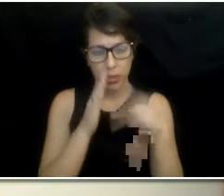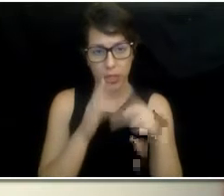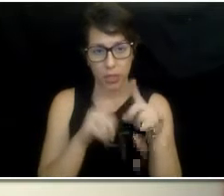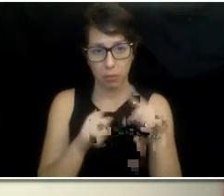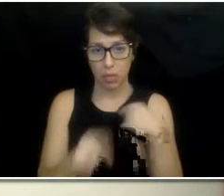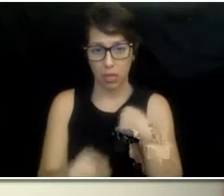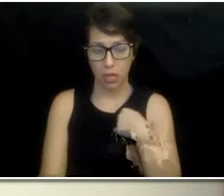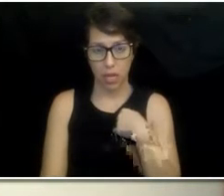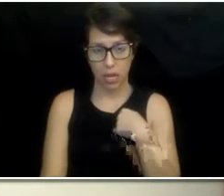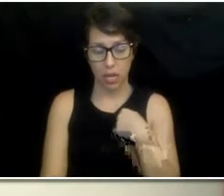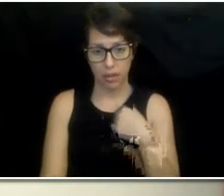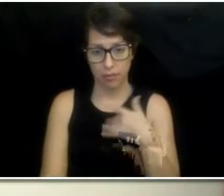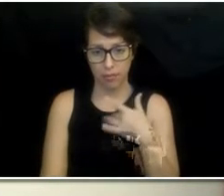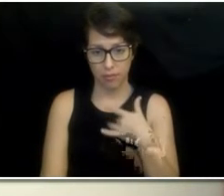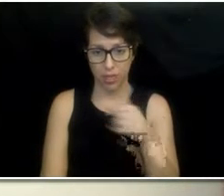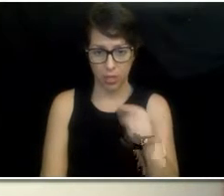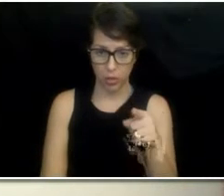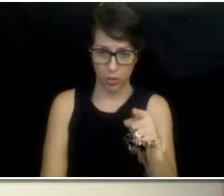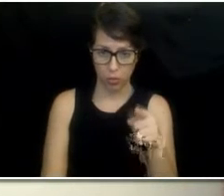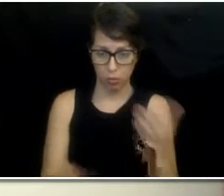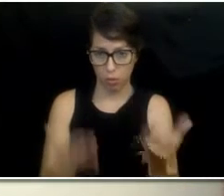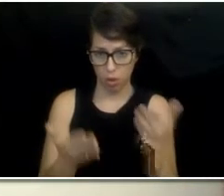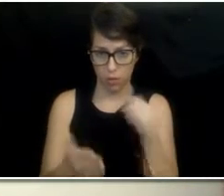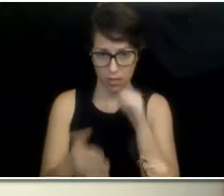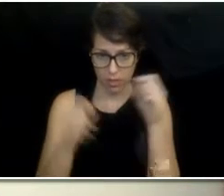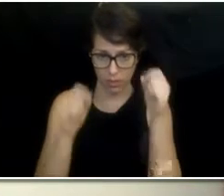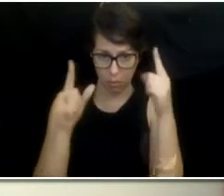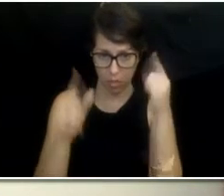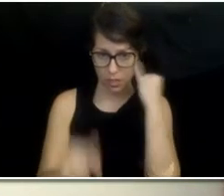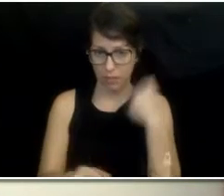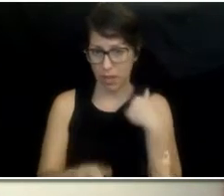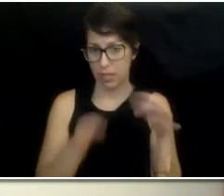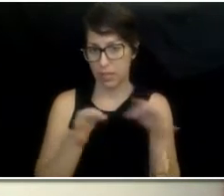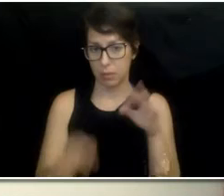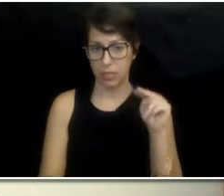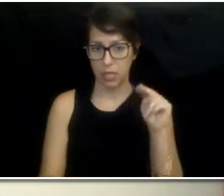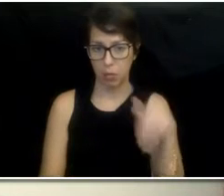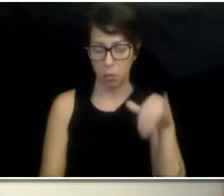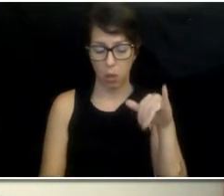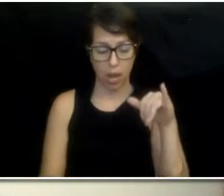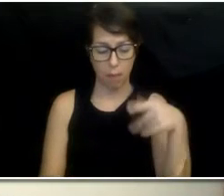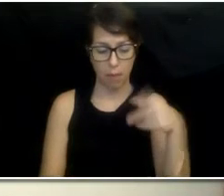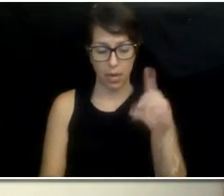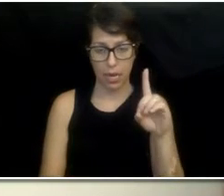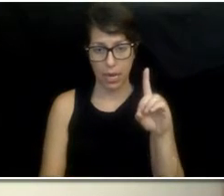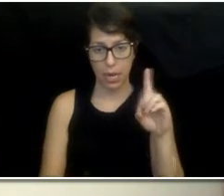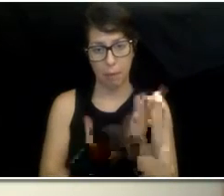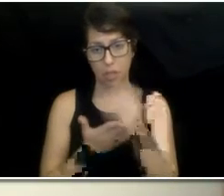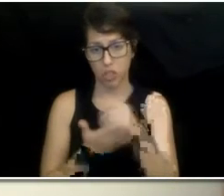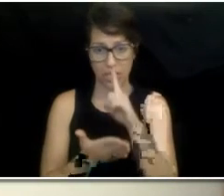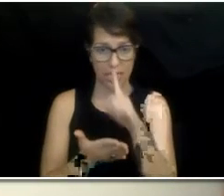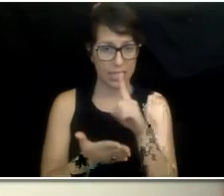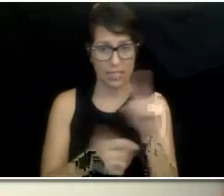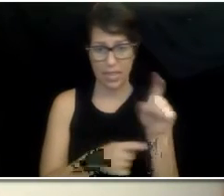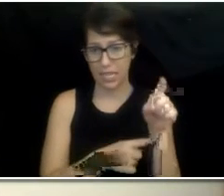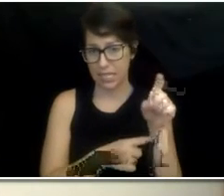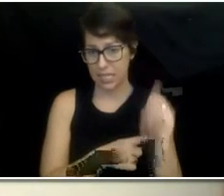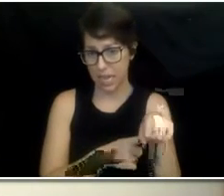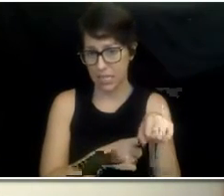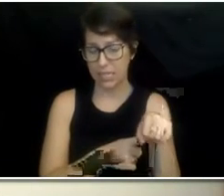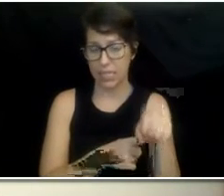lows um you need a police force that's a vibrant Dynamic police force uh police force like the